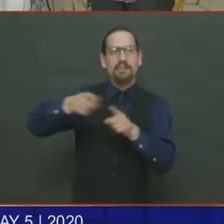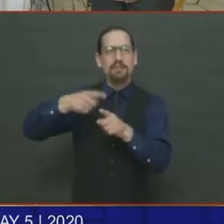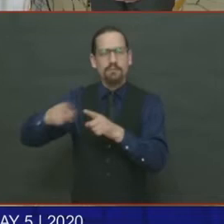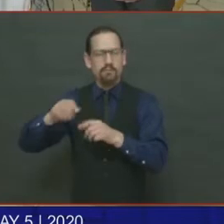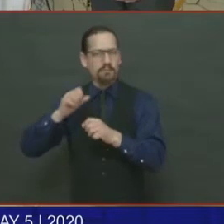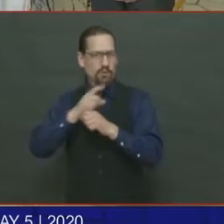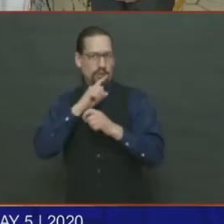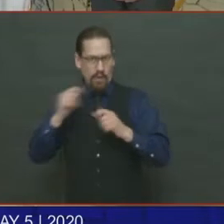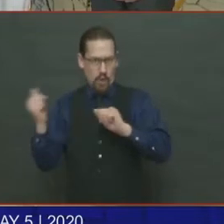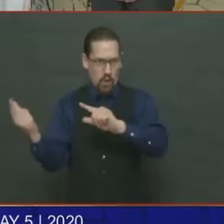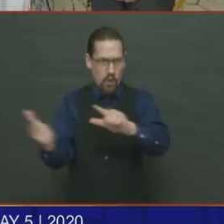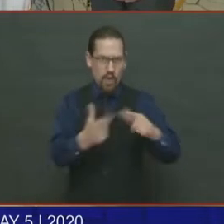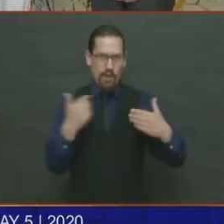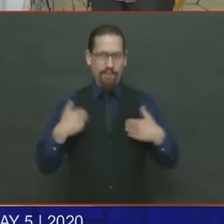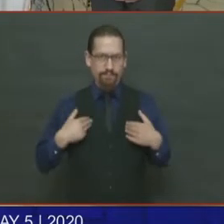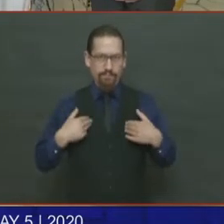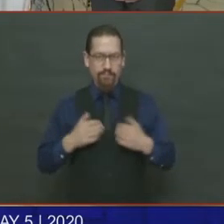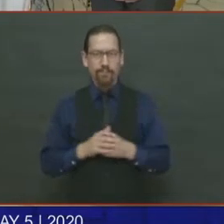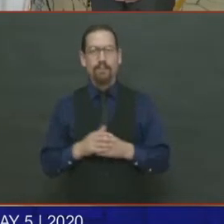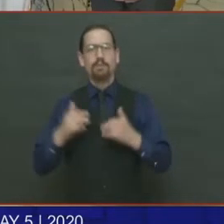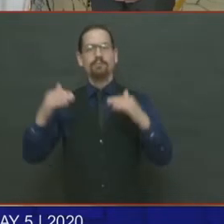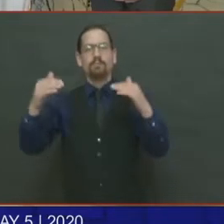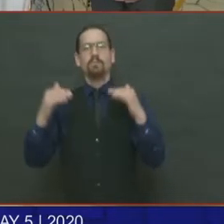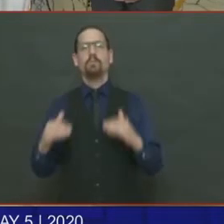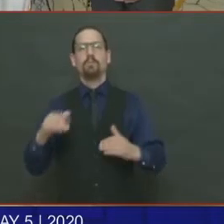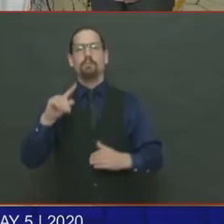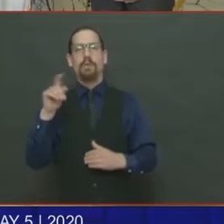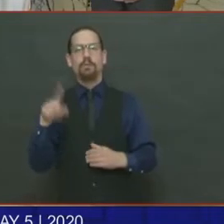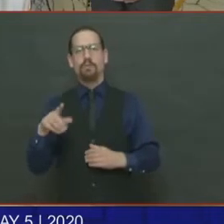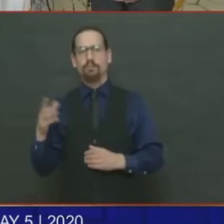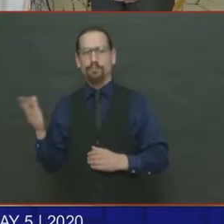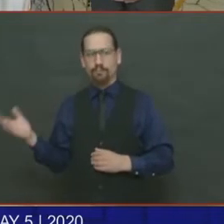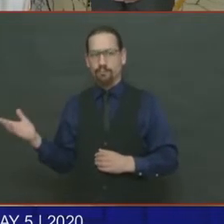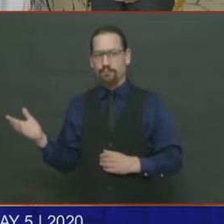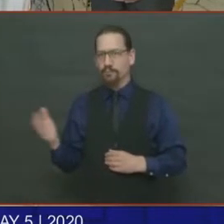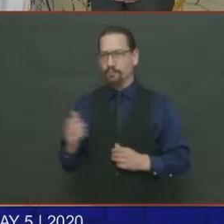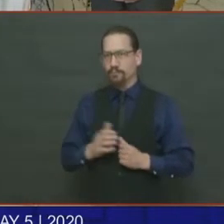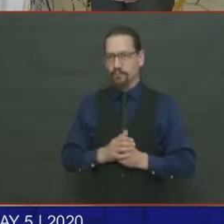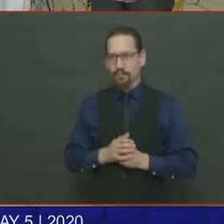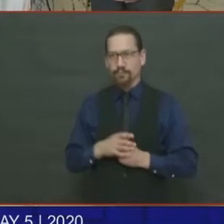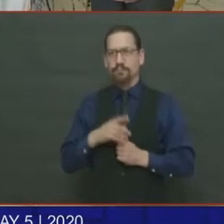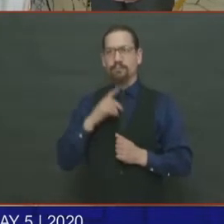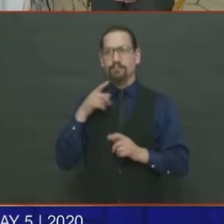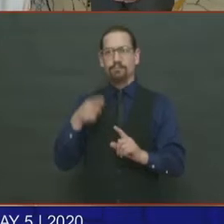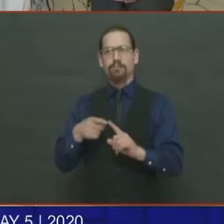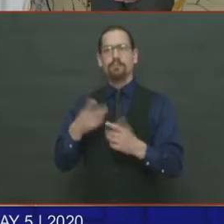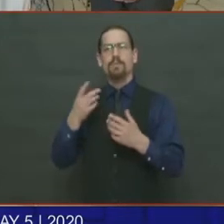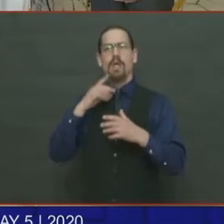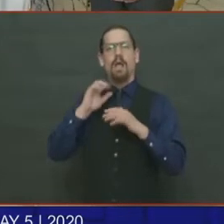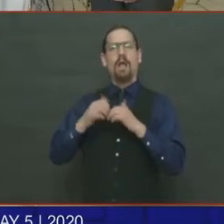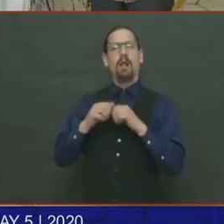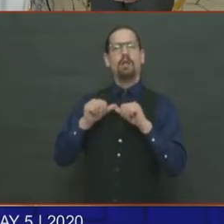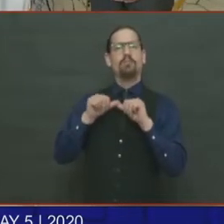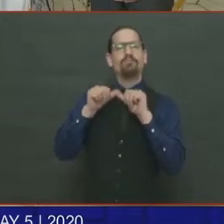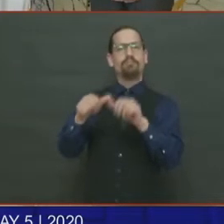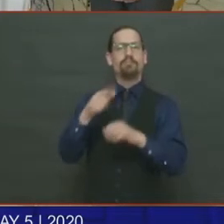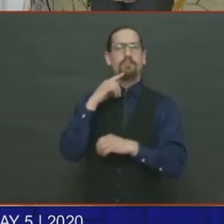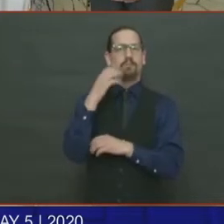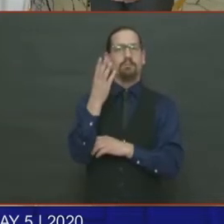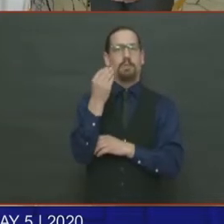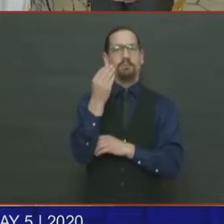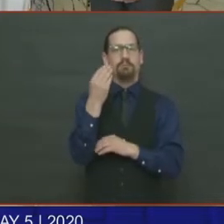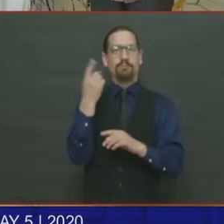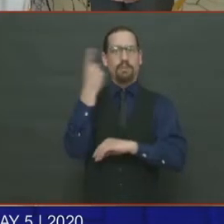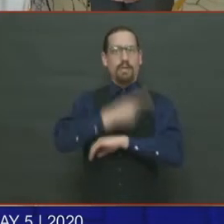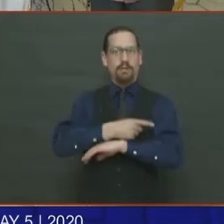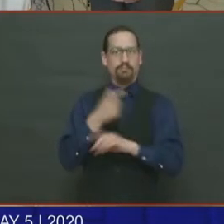to come home to Rhode Island. How long do you envision the mandatory 14-day quarantine to remain in effect? So later this week,